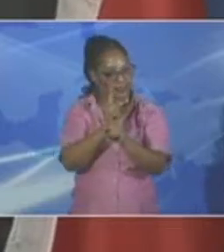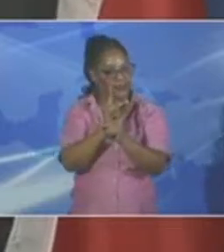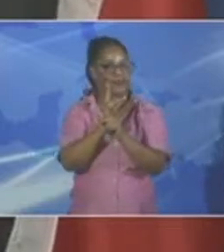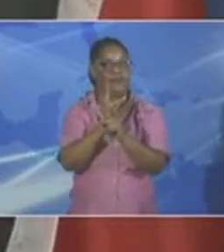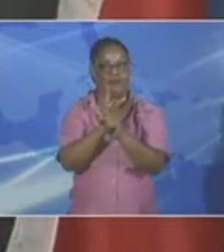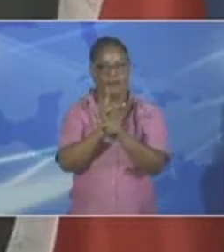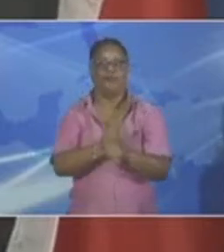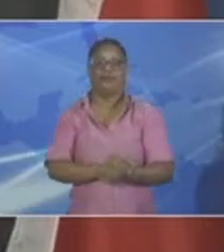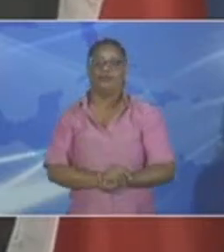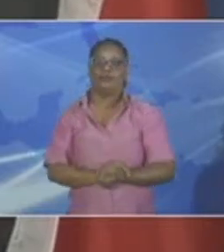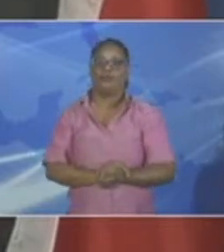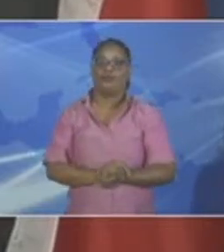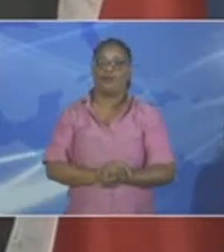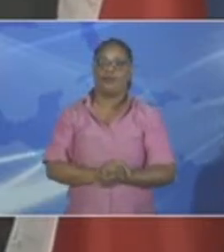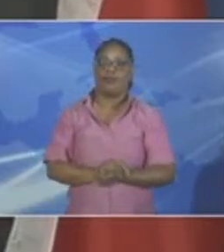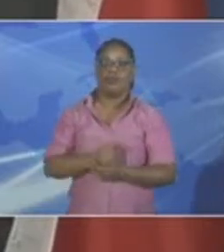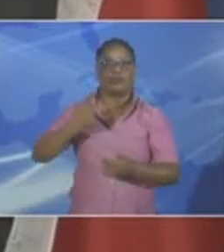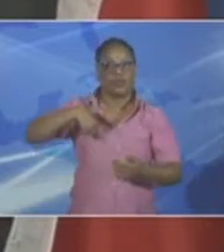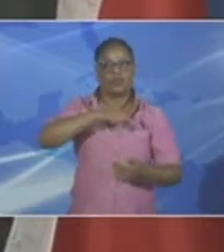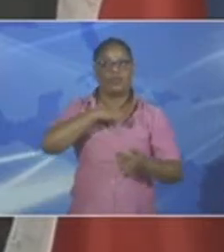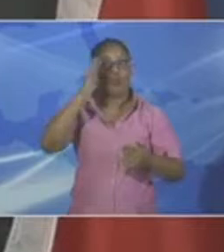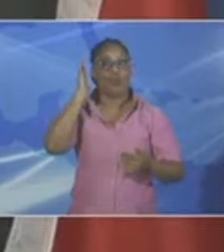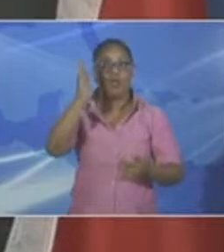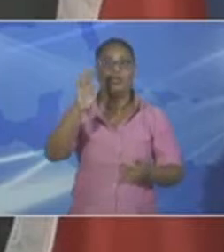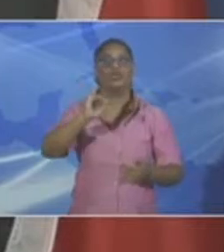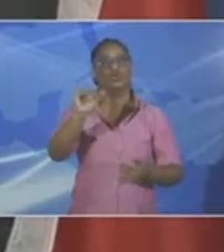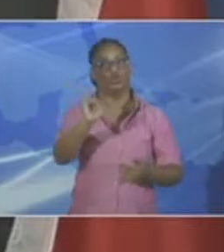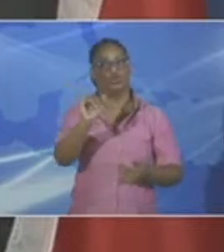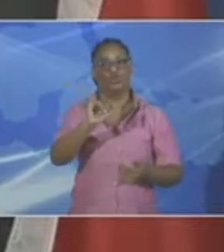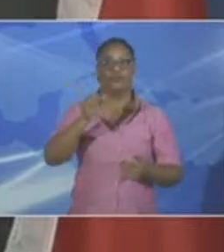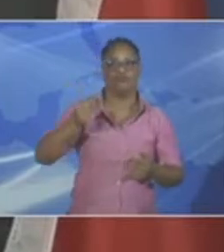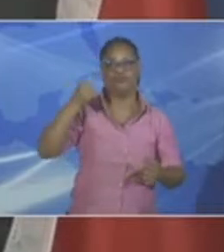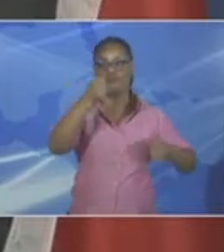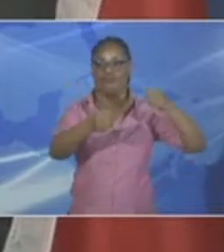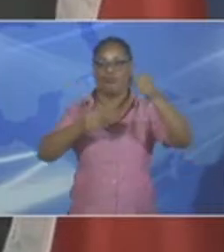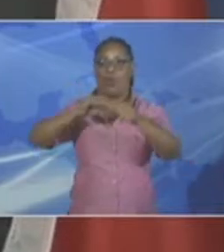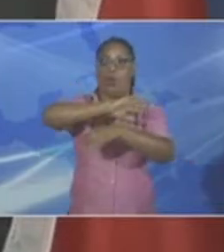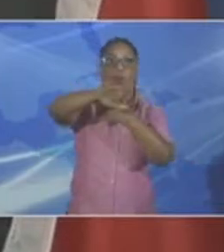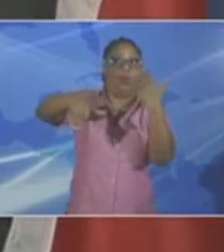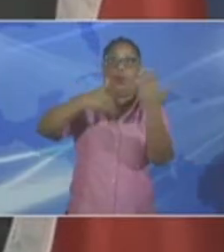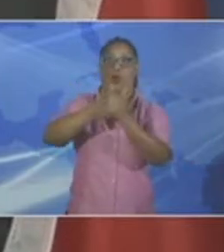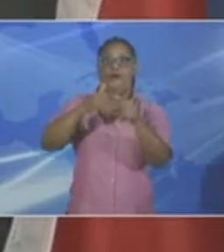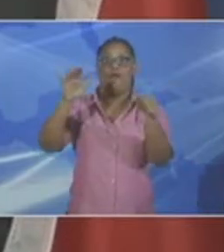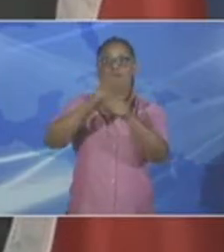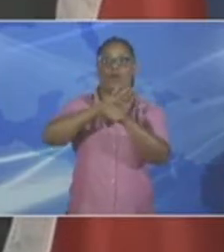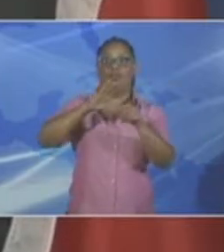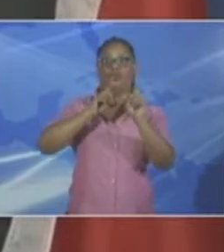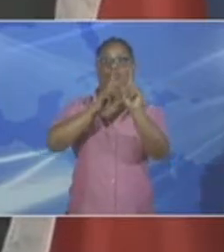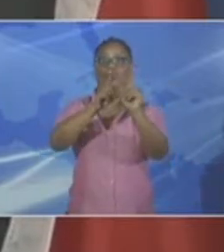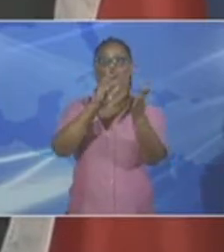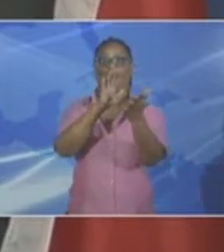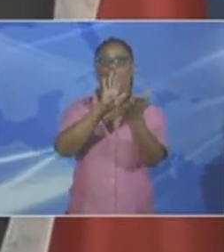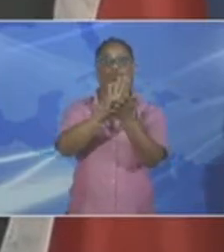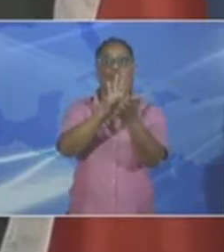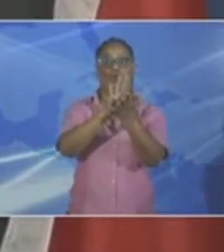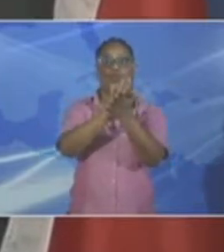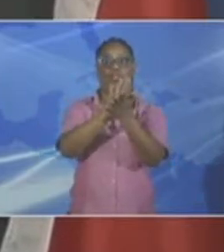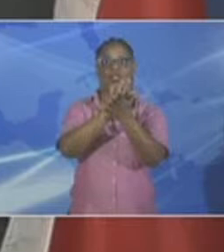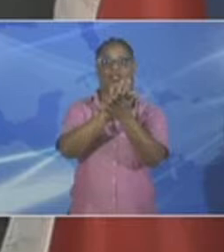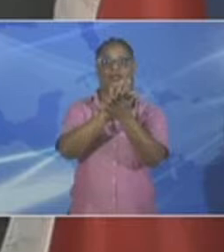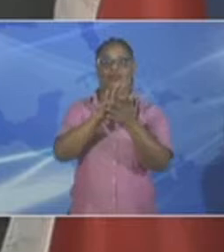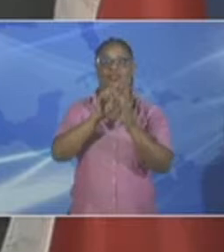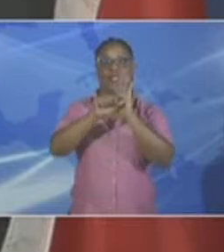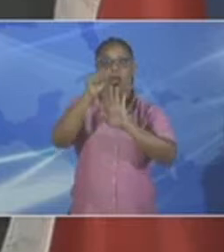we are going to bring our children out to school in April. And the minister will speak on this next week. And that